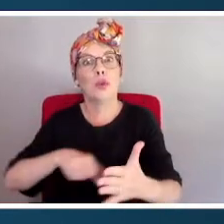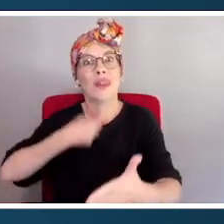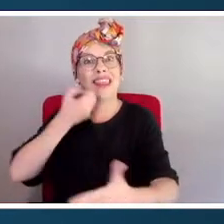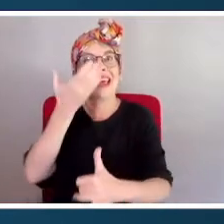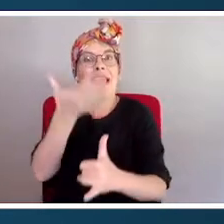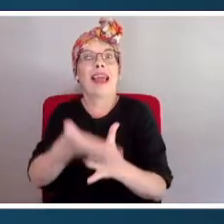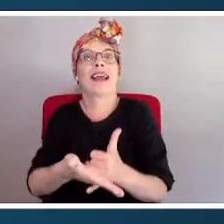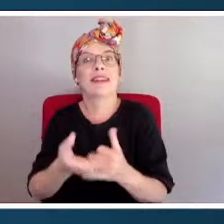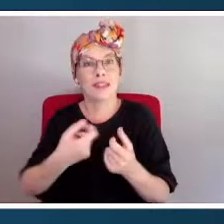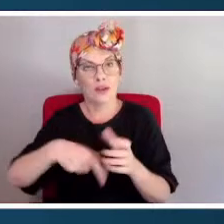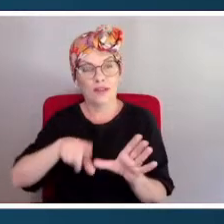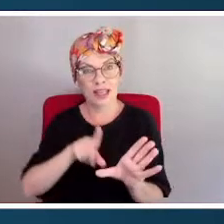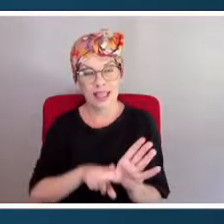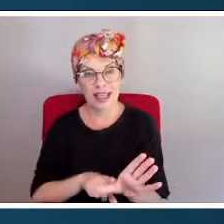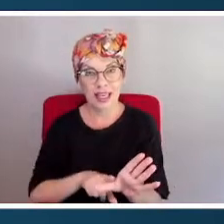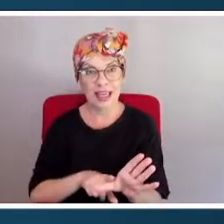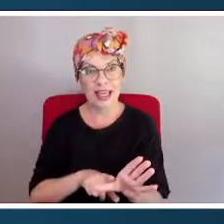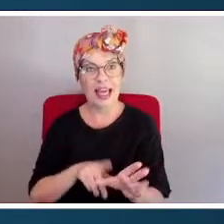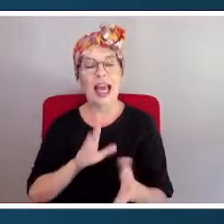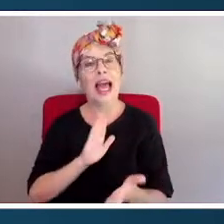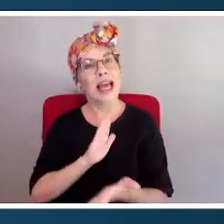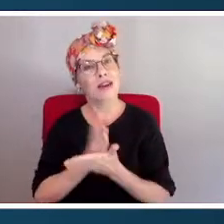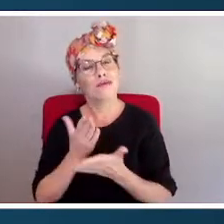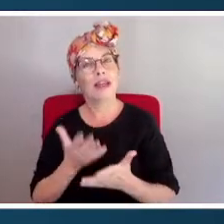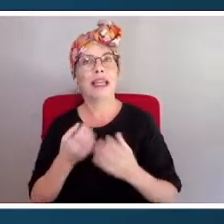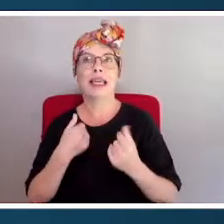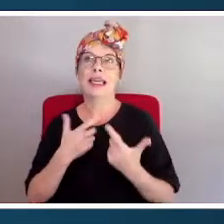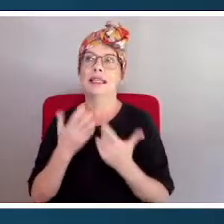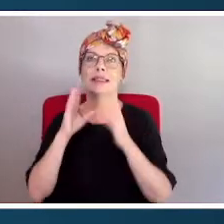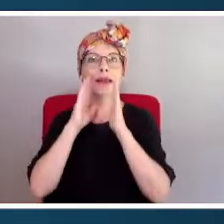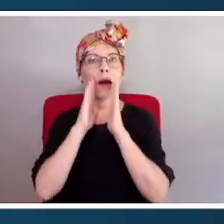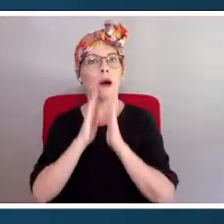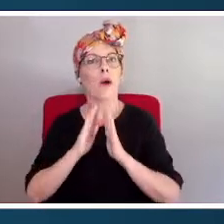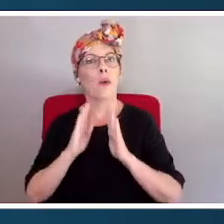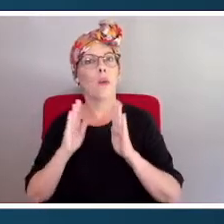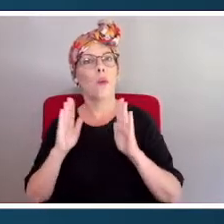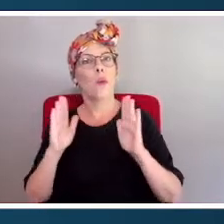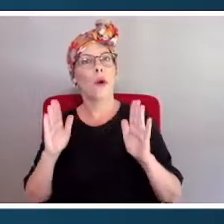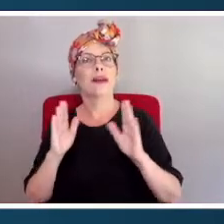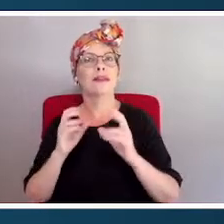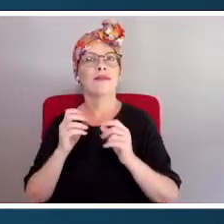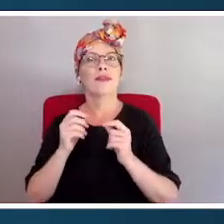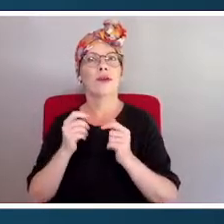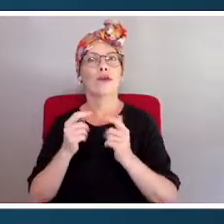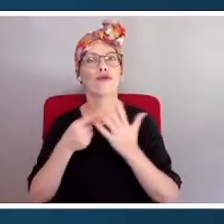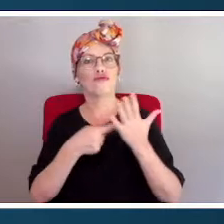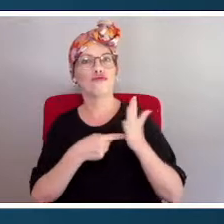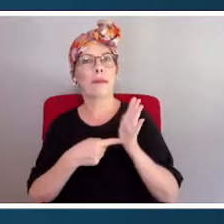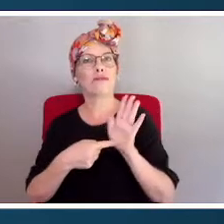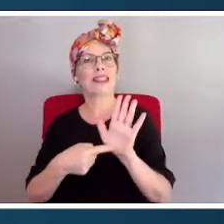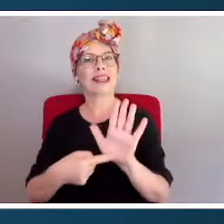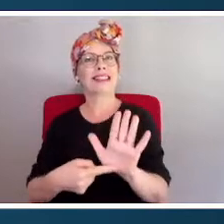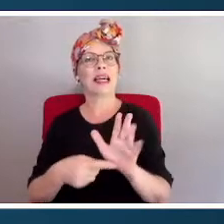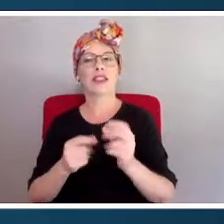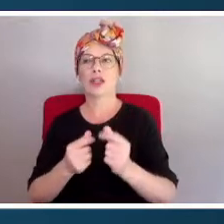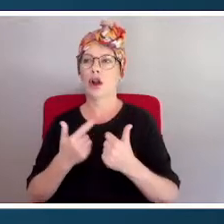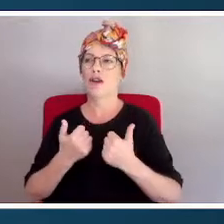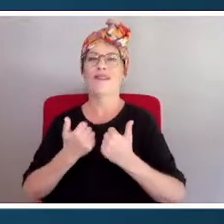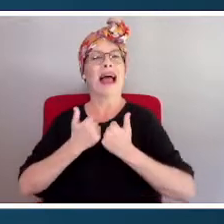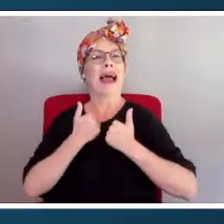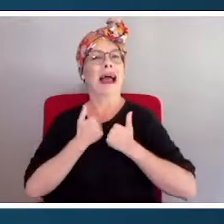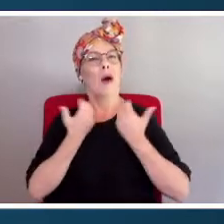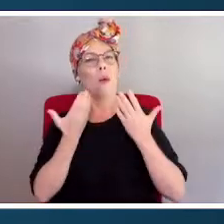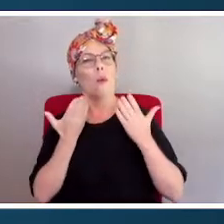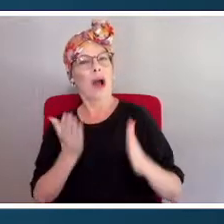what we at the College of Asia and the Pacific like to think of as the way in which we do things, the coming together of